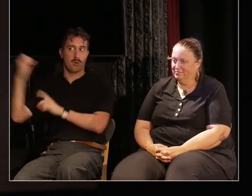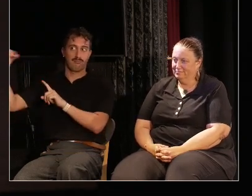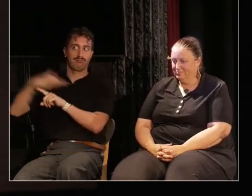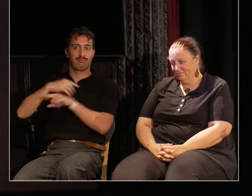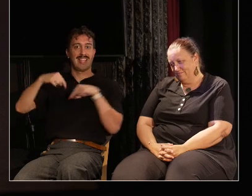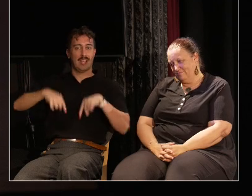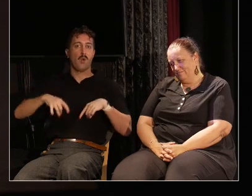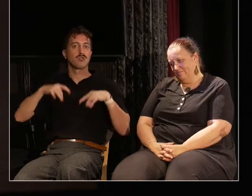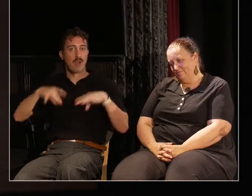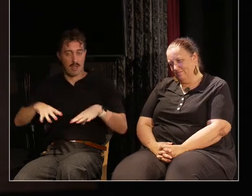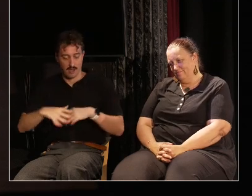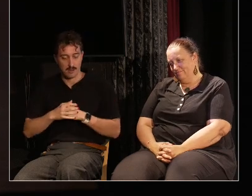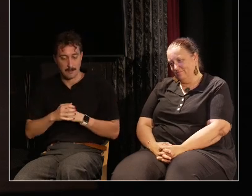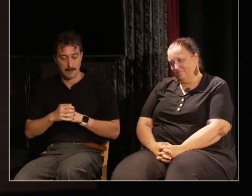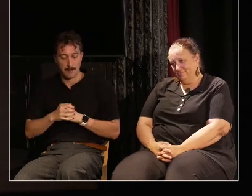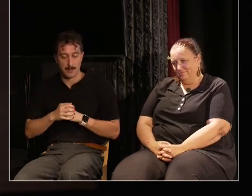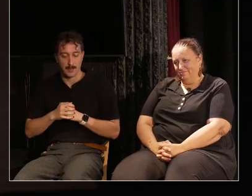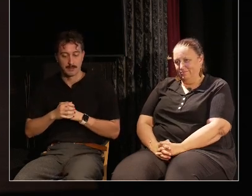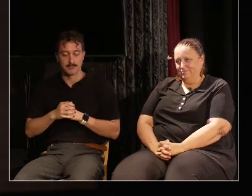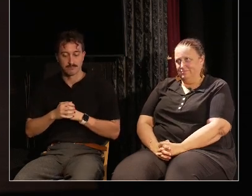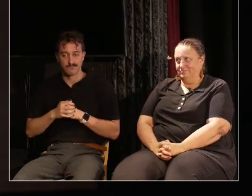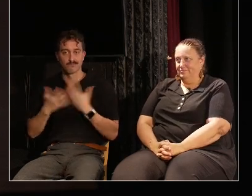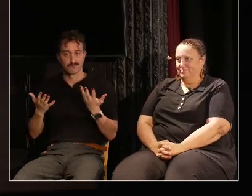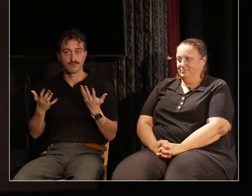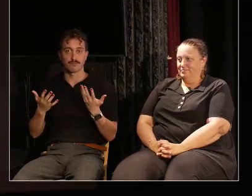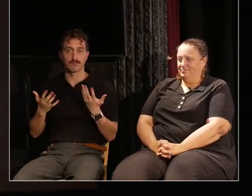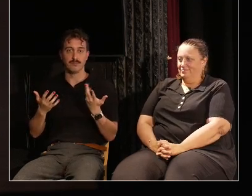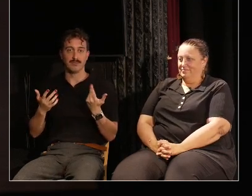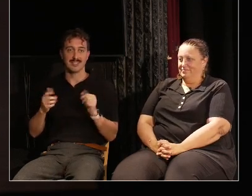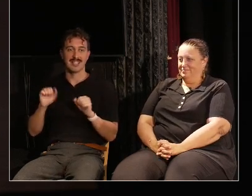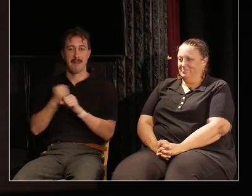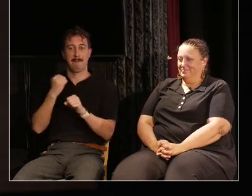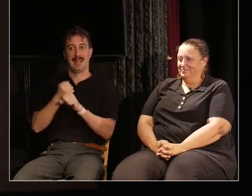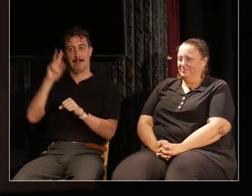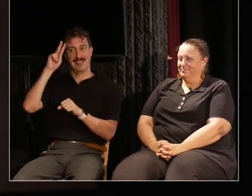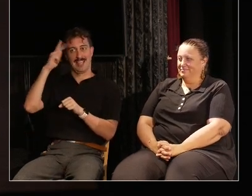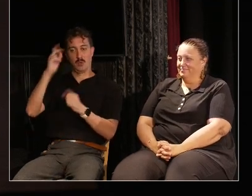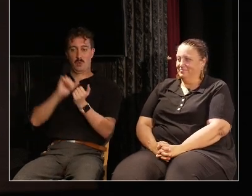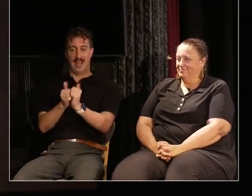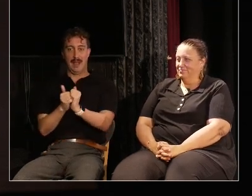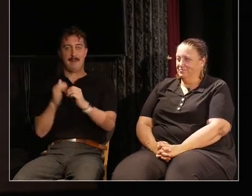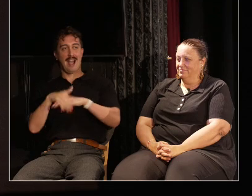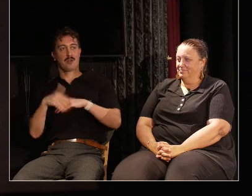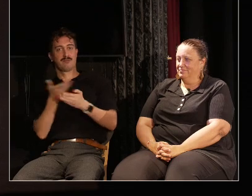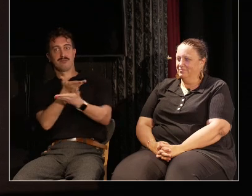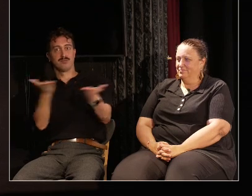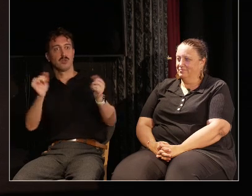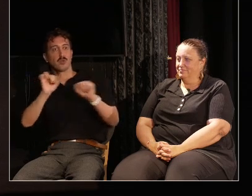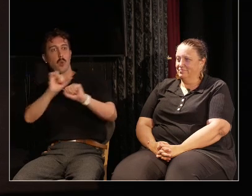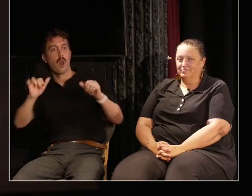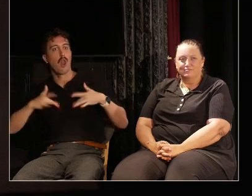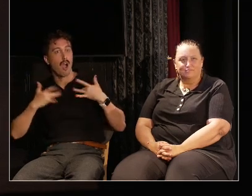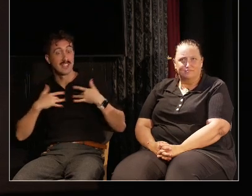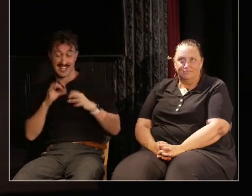in terms of the sort of, playing political football with people's lives, and particularly young people's lives.